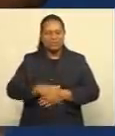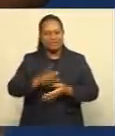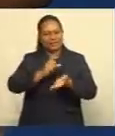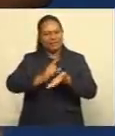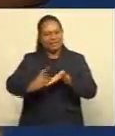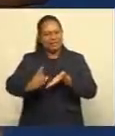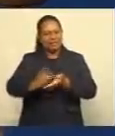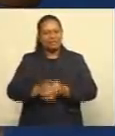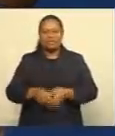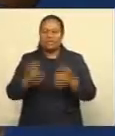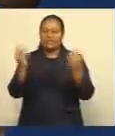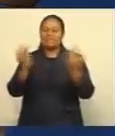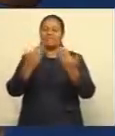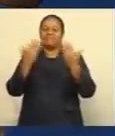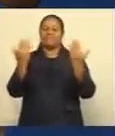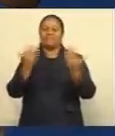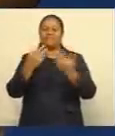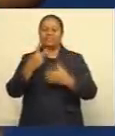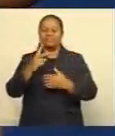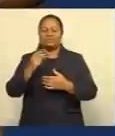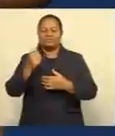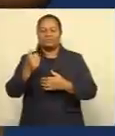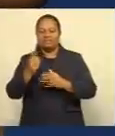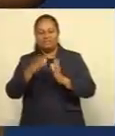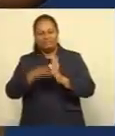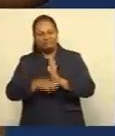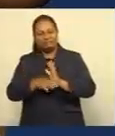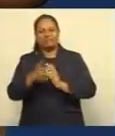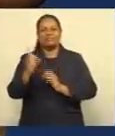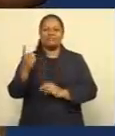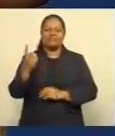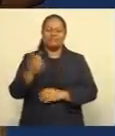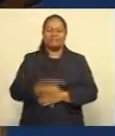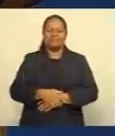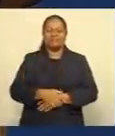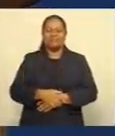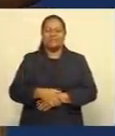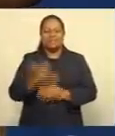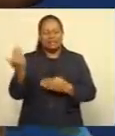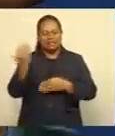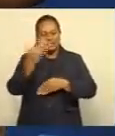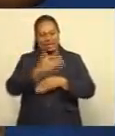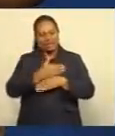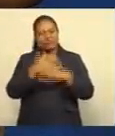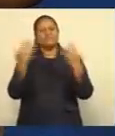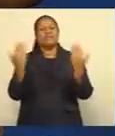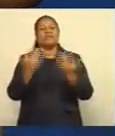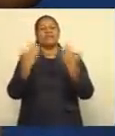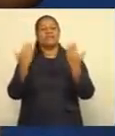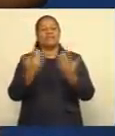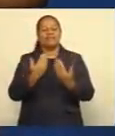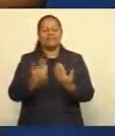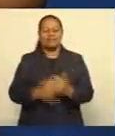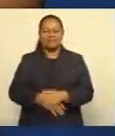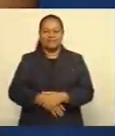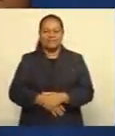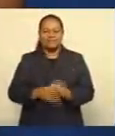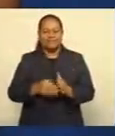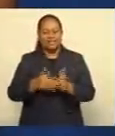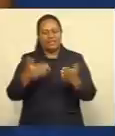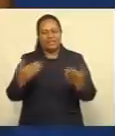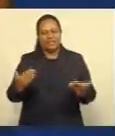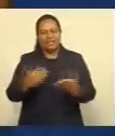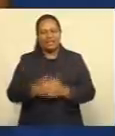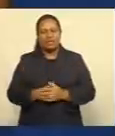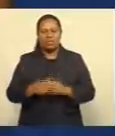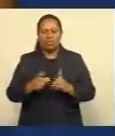very humid, had lows of 26 and 27 degrees. The night will be a bit cooler than usual. And moving further